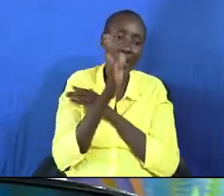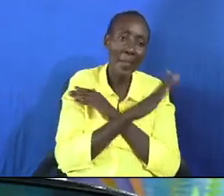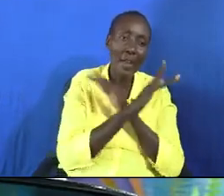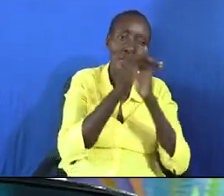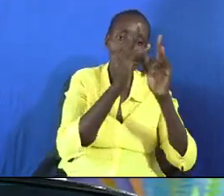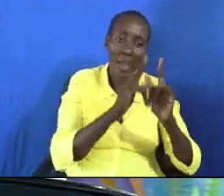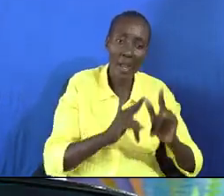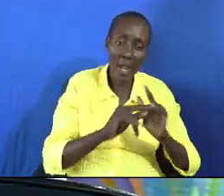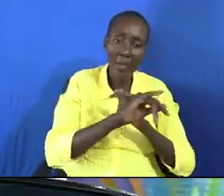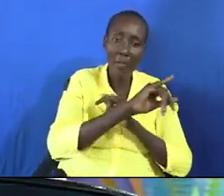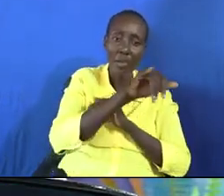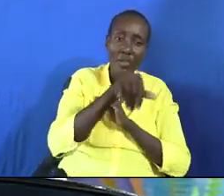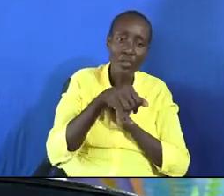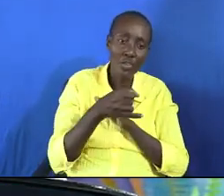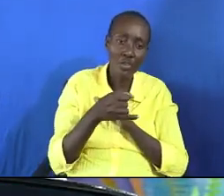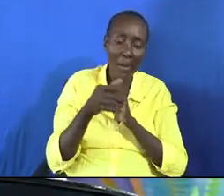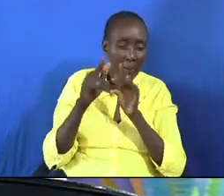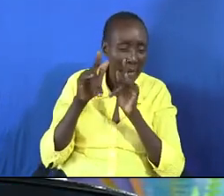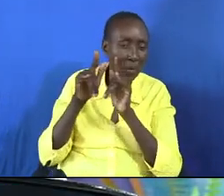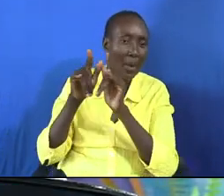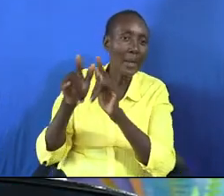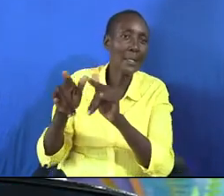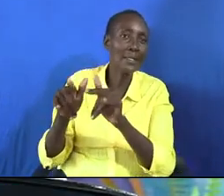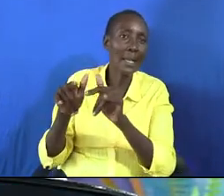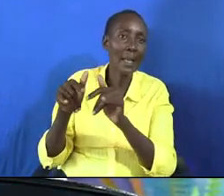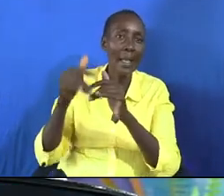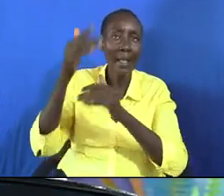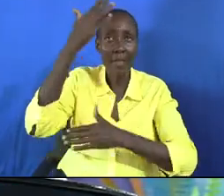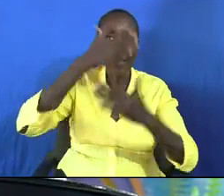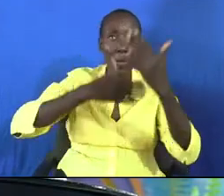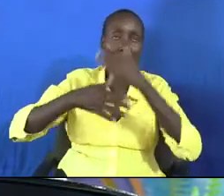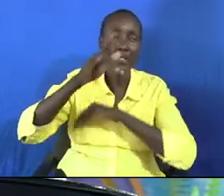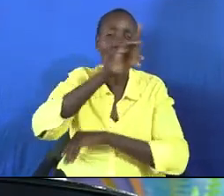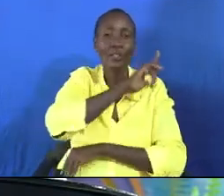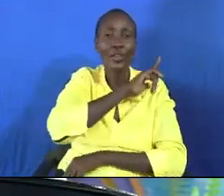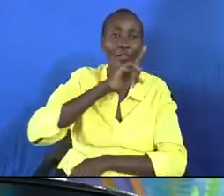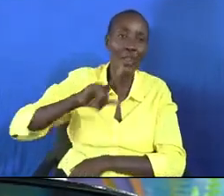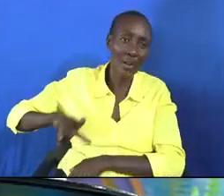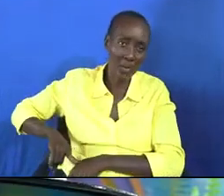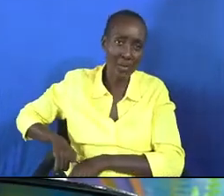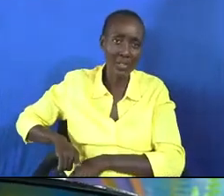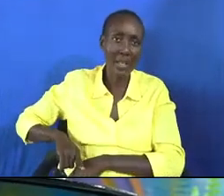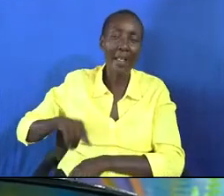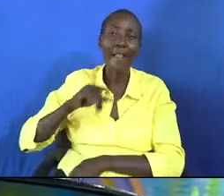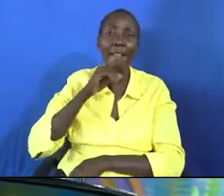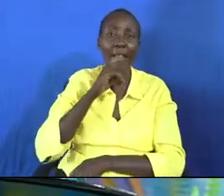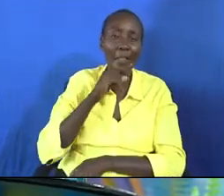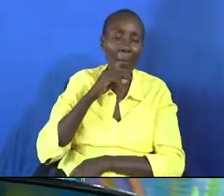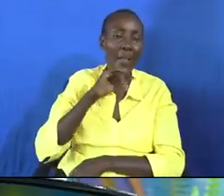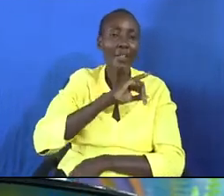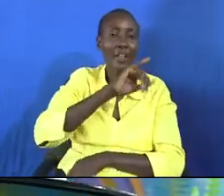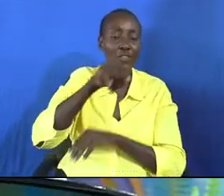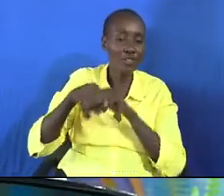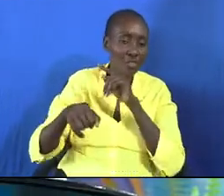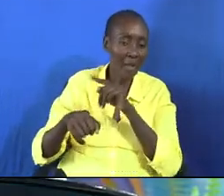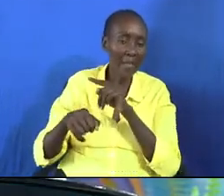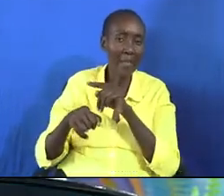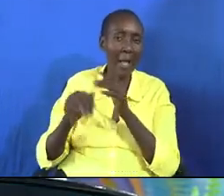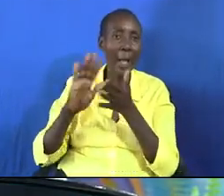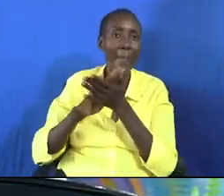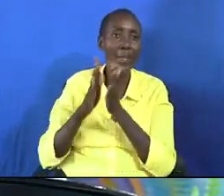camp, Joshua would be left there in the presence of the Lord. That is the kind of man that Joshua was.